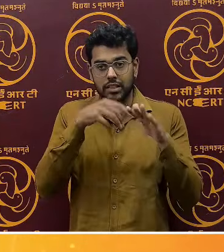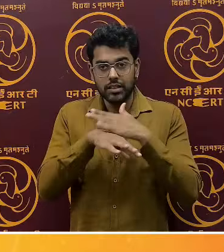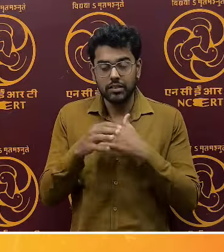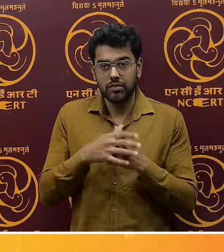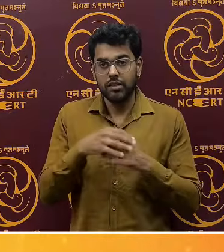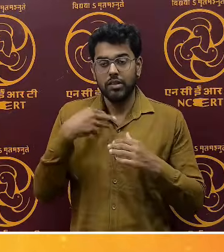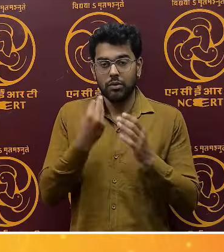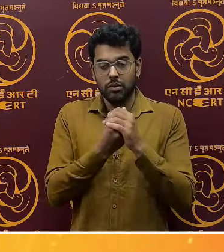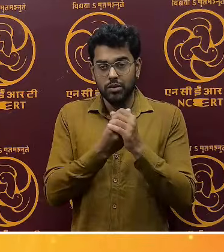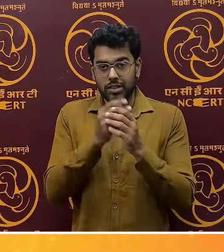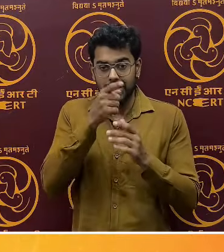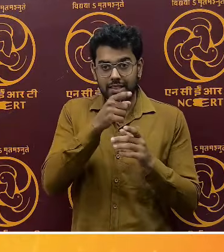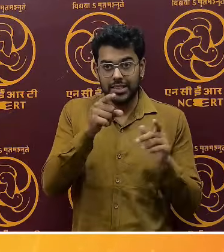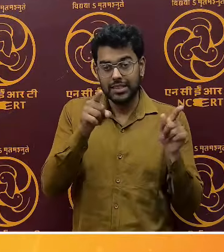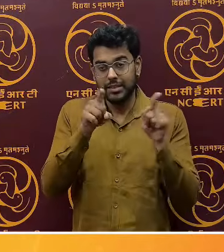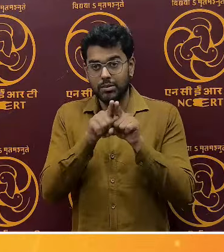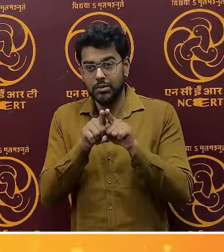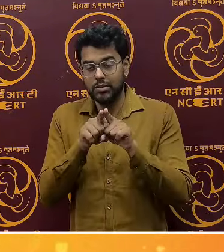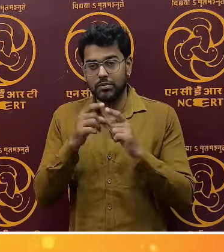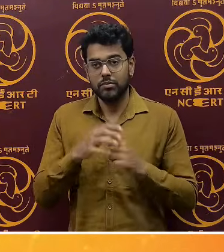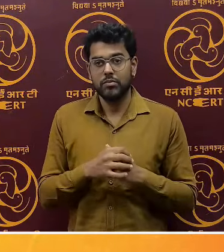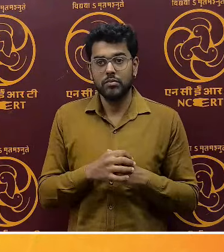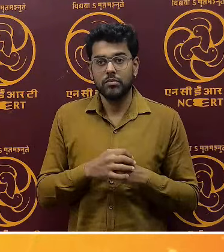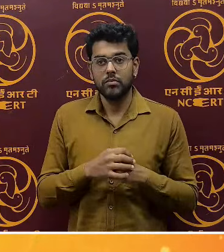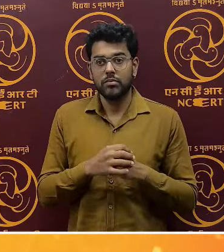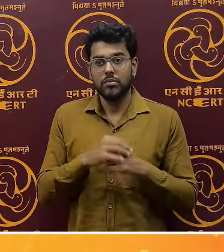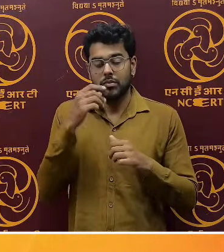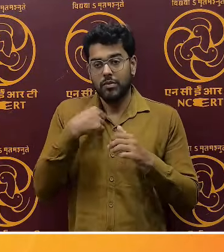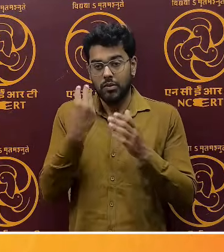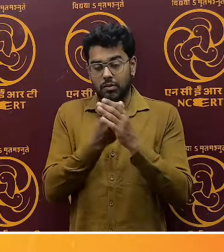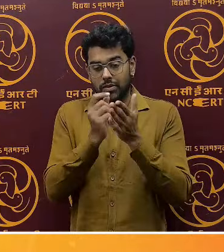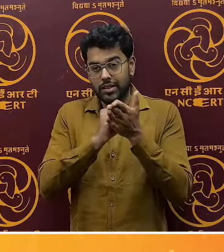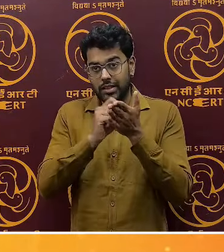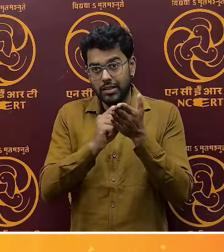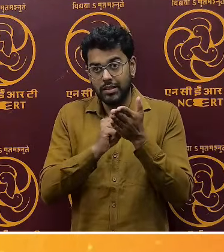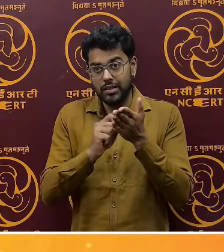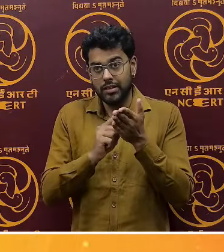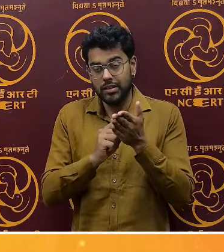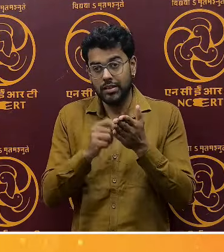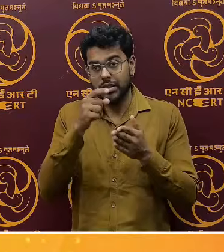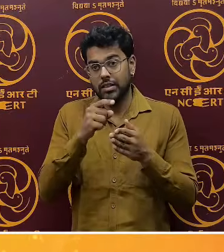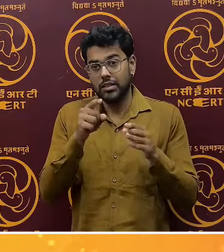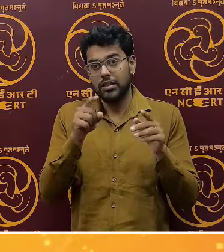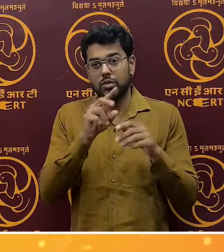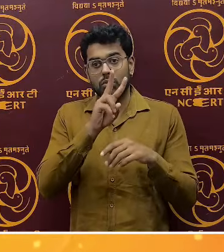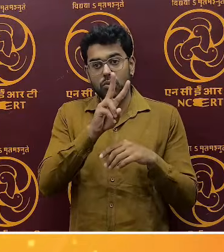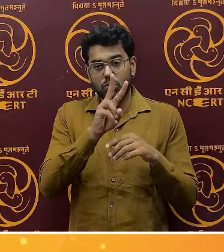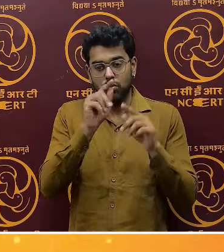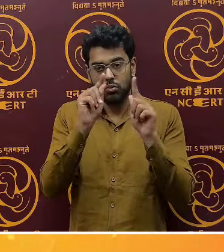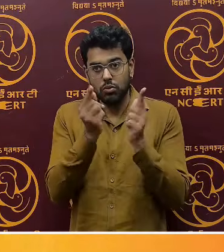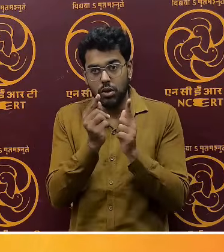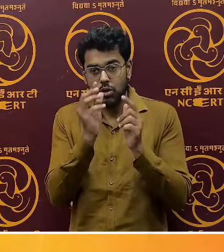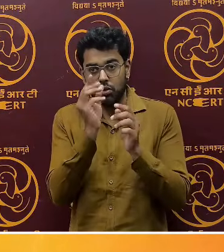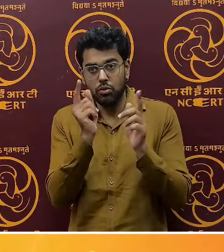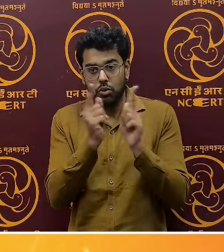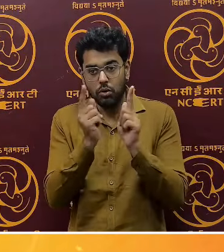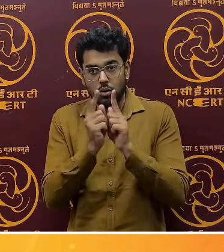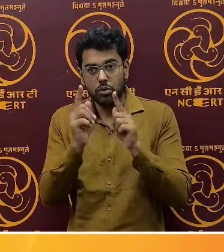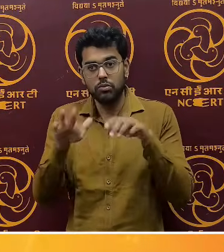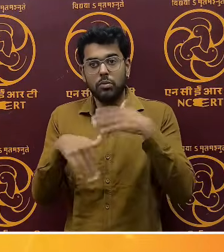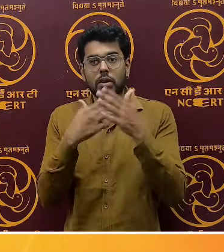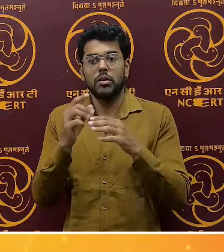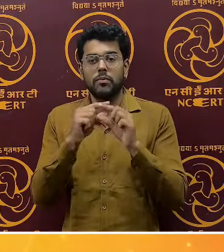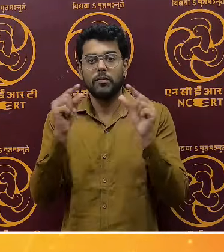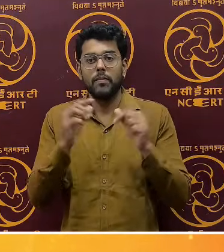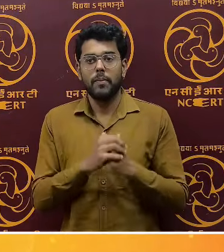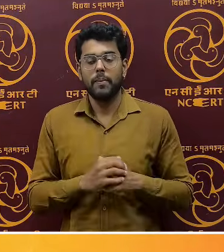reached to this step where we can write this polynomial as a product of two small polynomials. So these